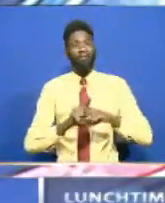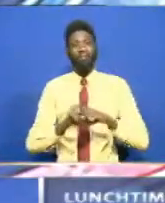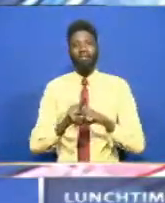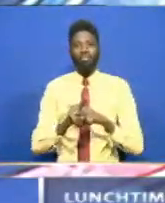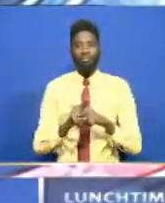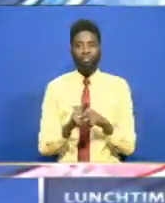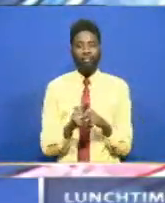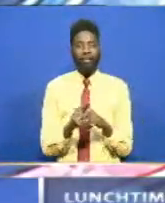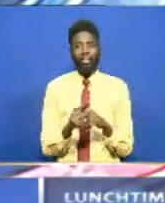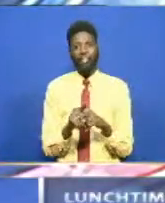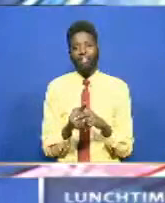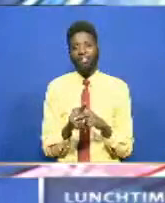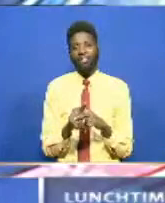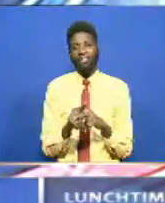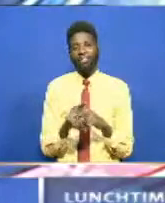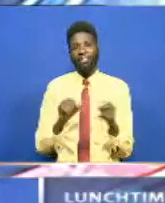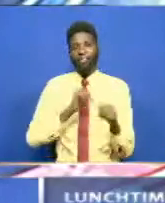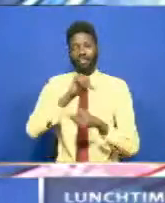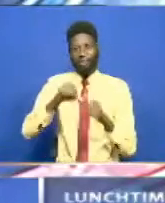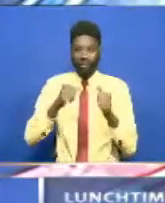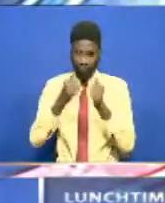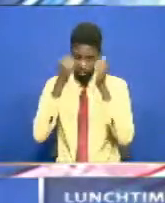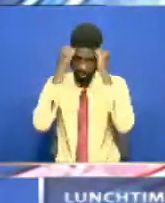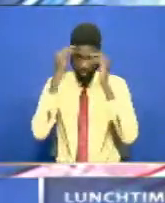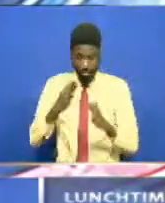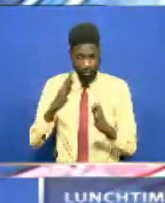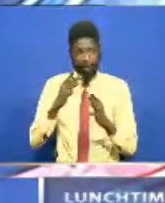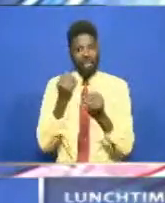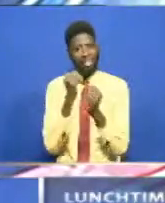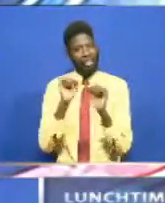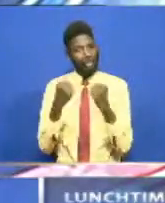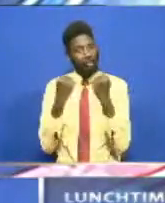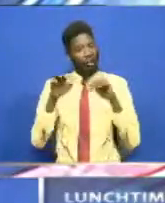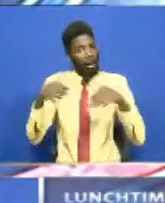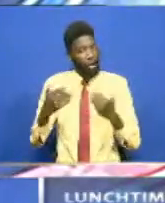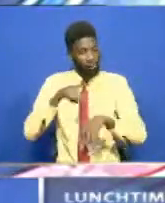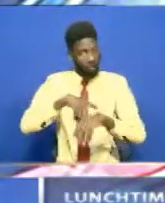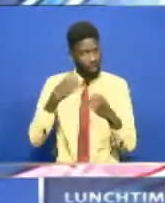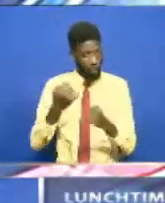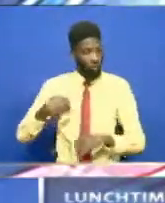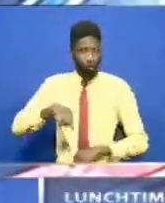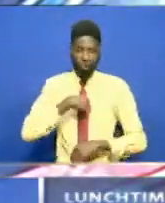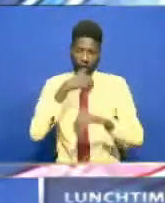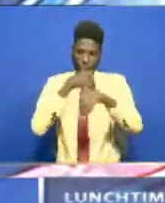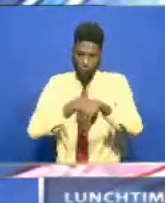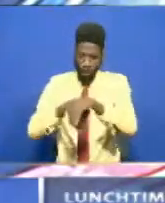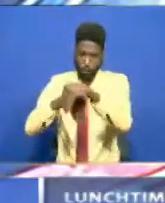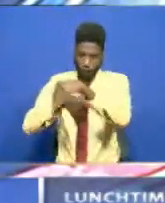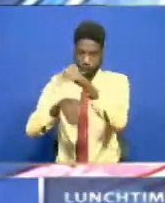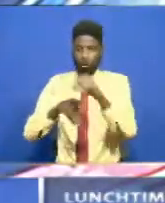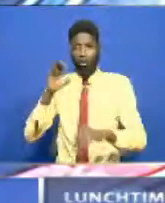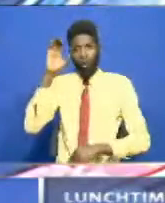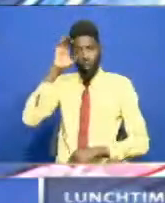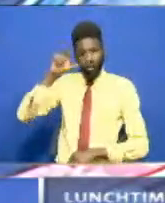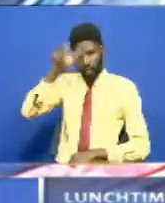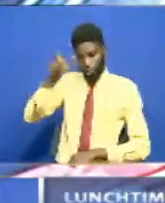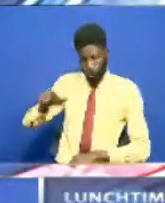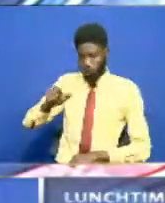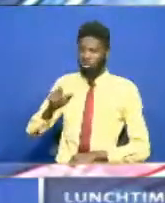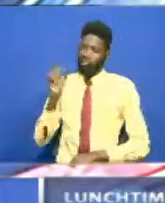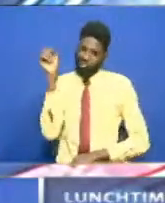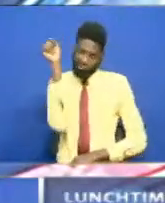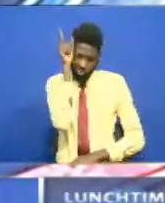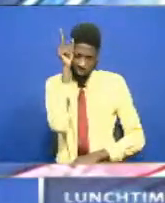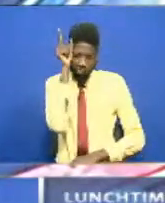the safety of learners during this particular time. So we are going just to stay close to the coastal region to get to